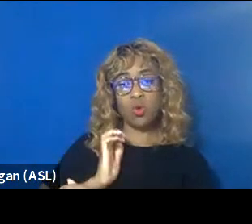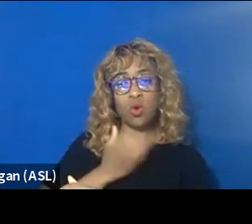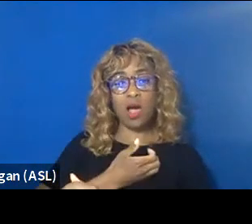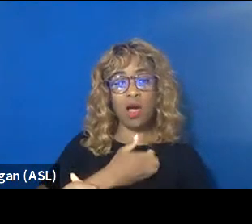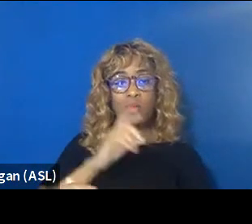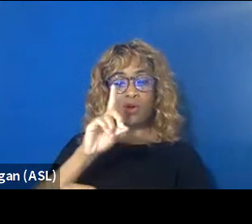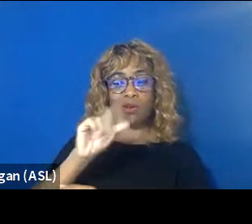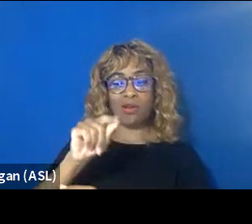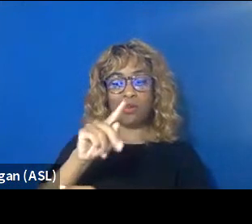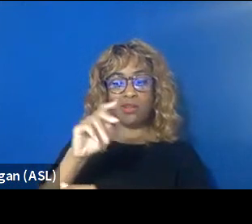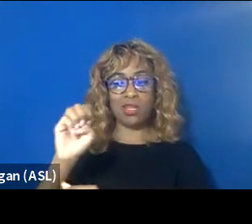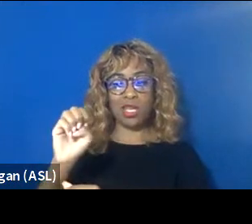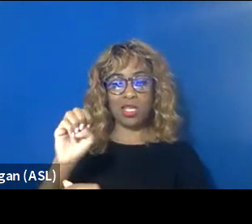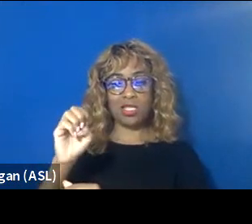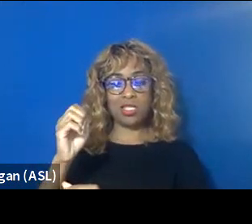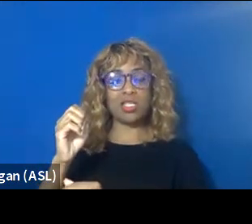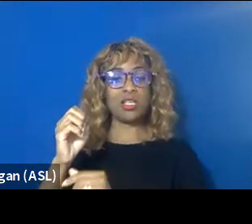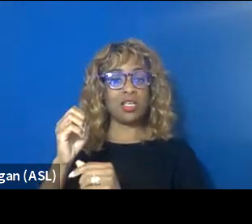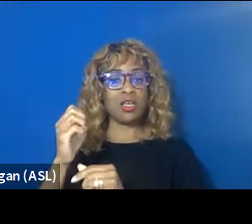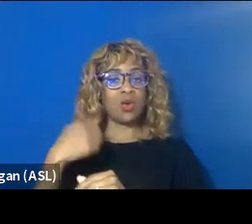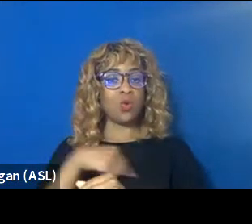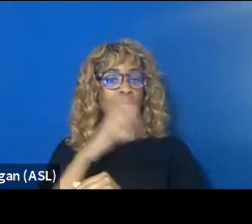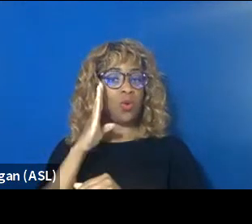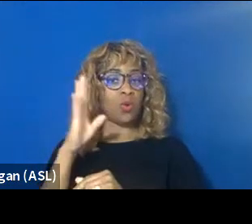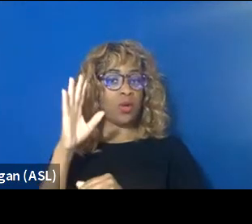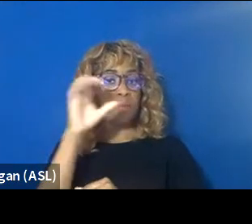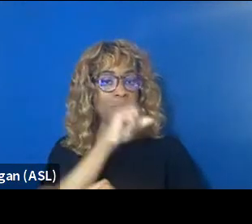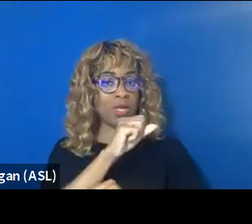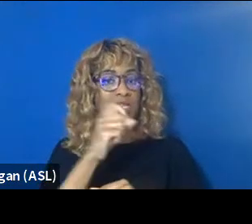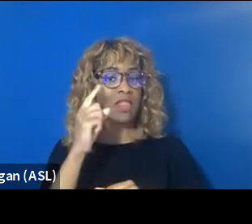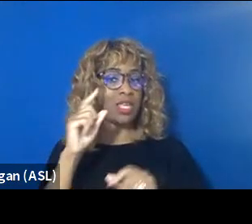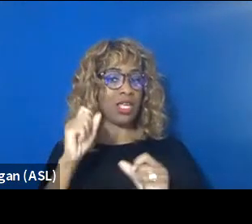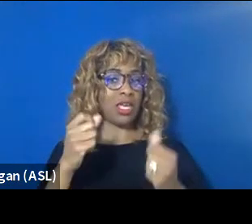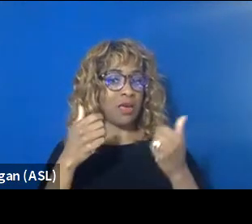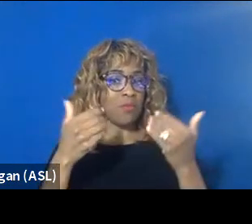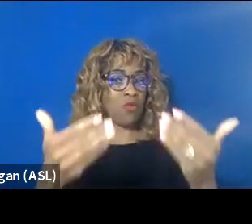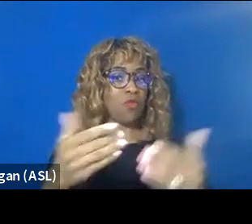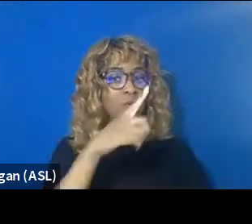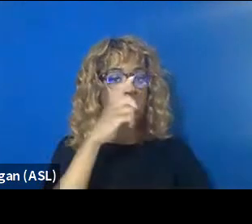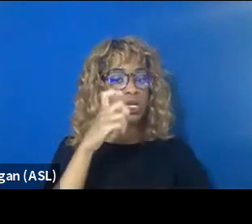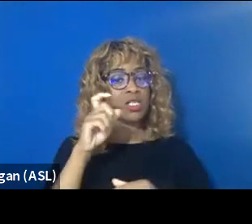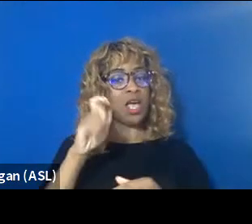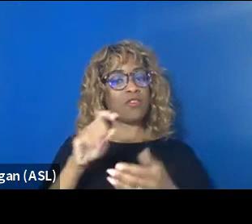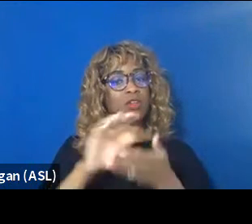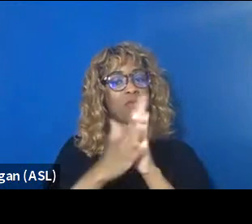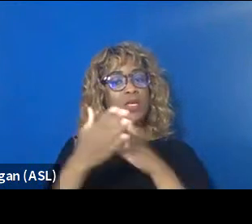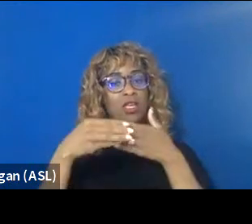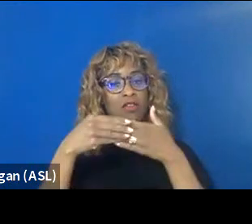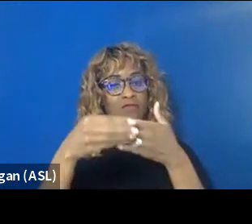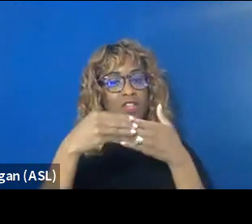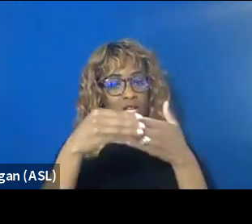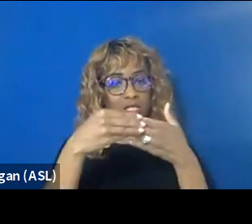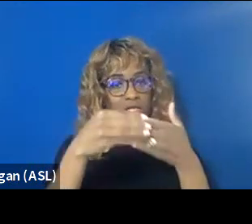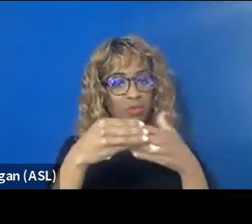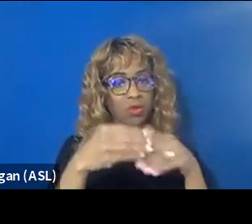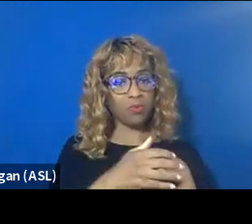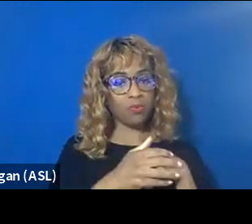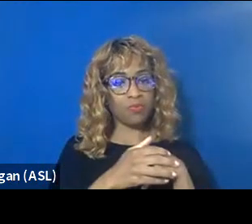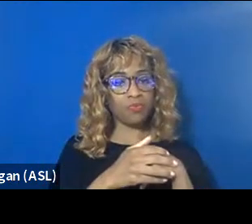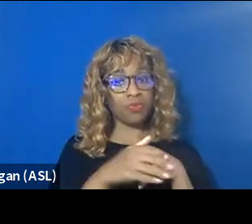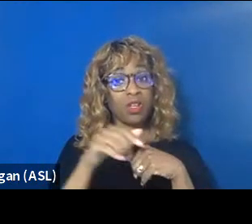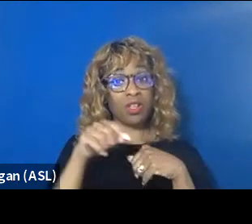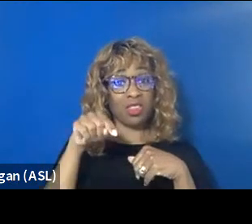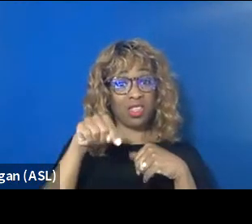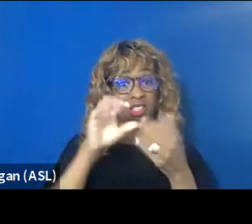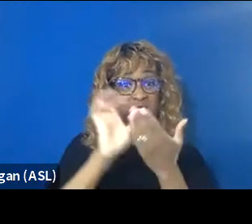dates are that we will be missing, I think we may be able to move forward, and because we're going to have to be flexible. This calendar here is going to